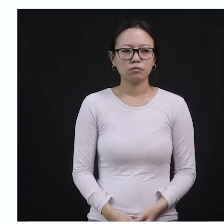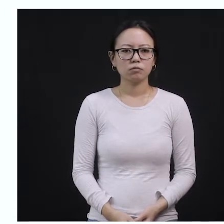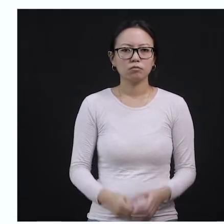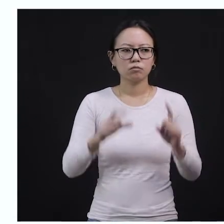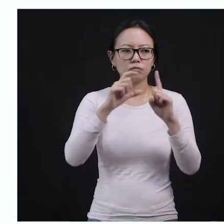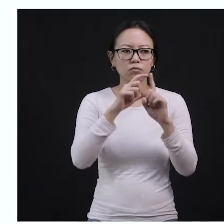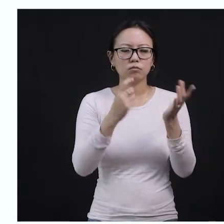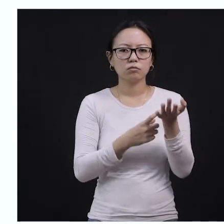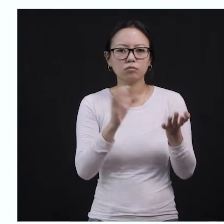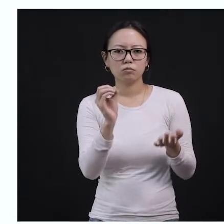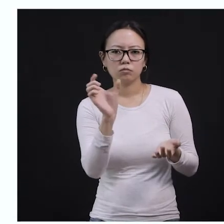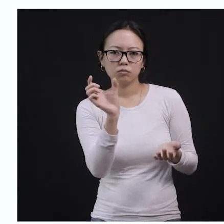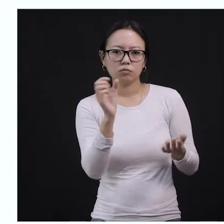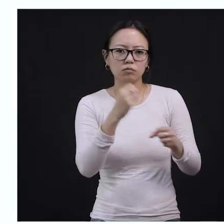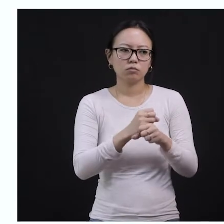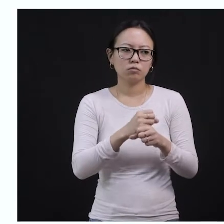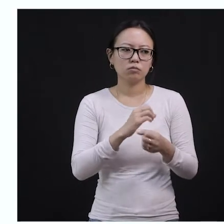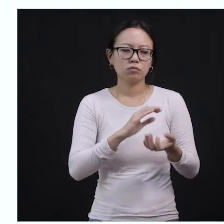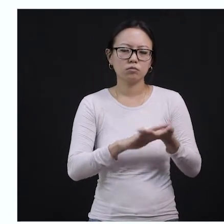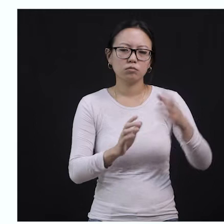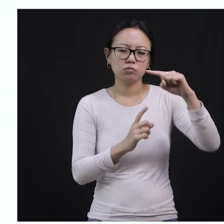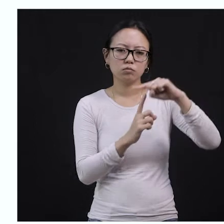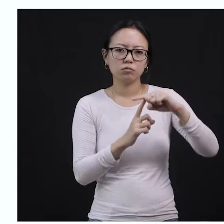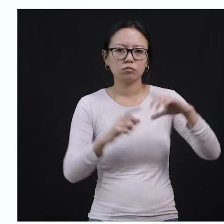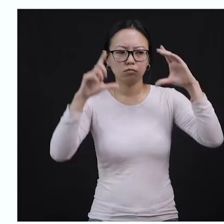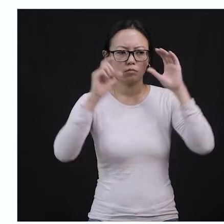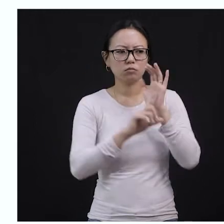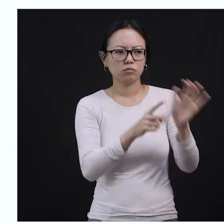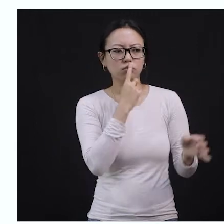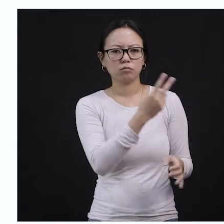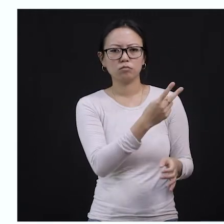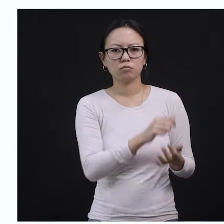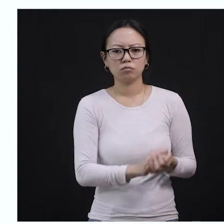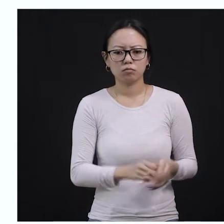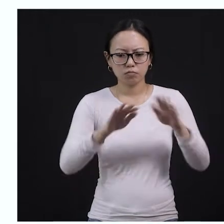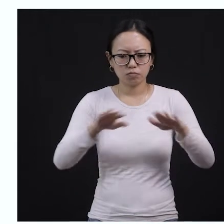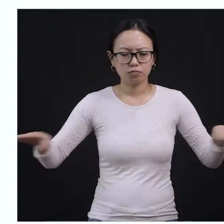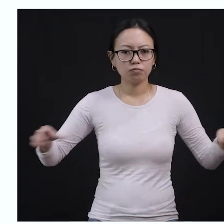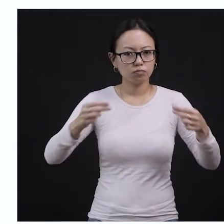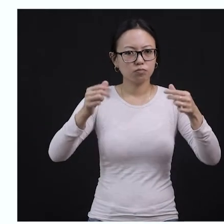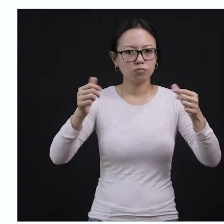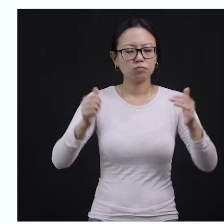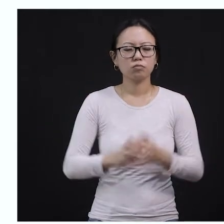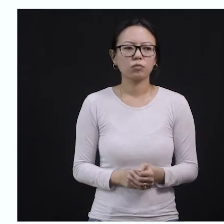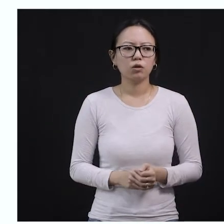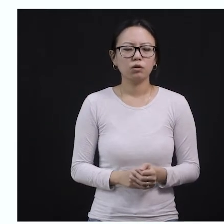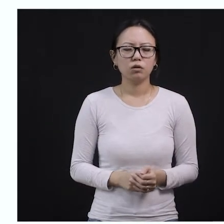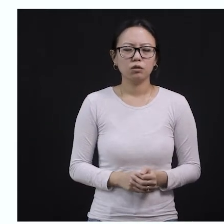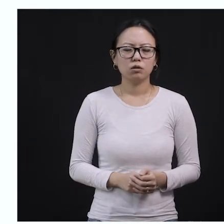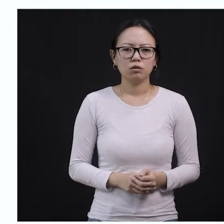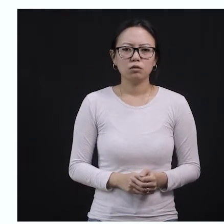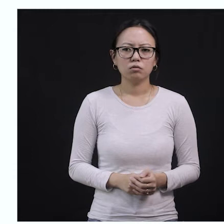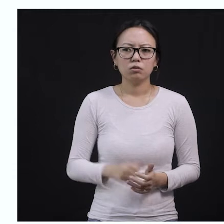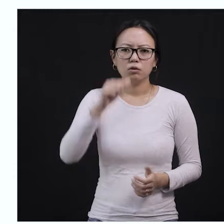Next, you see here is a drought. Okay, what you see here is a soil. All right. So during drought, what happens? There